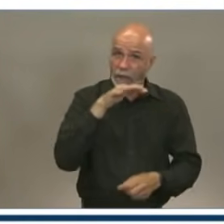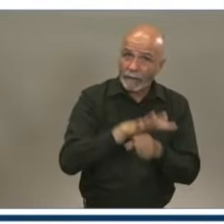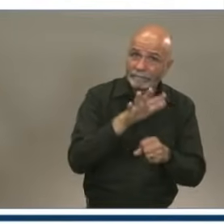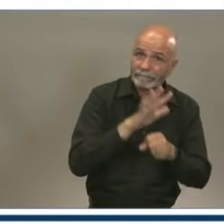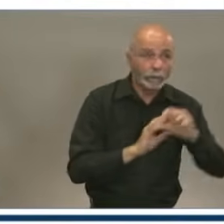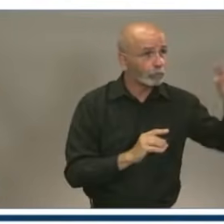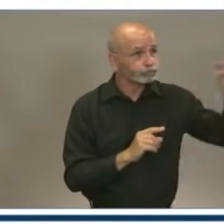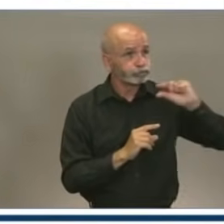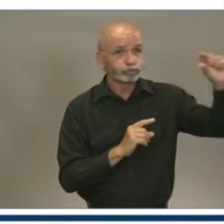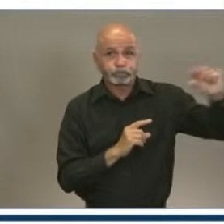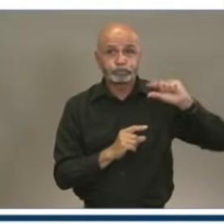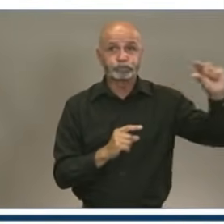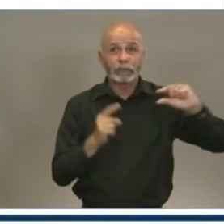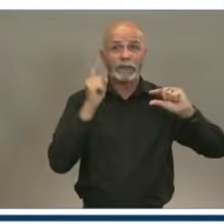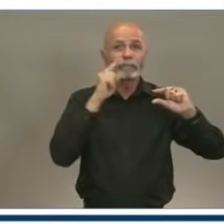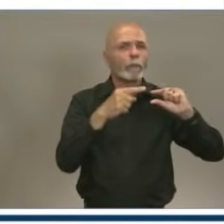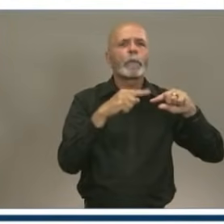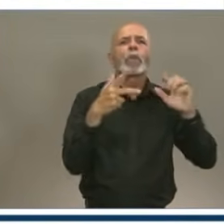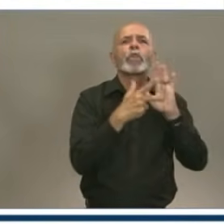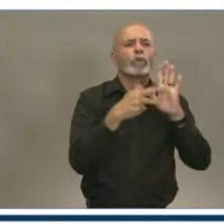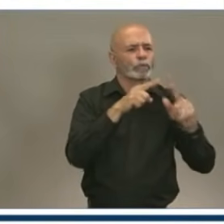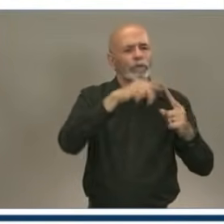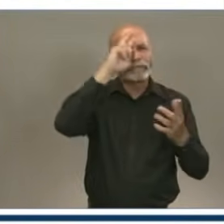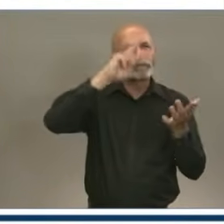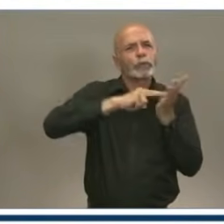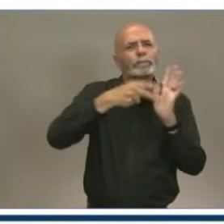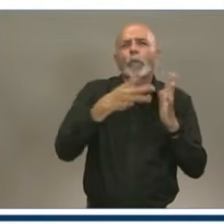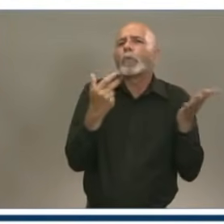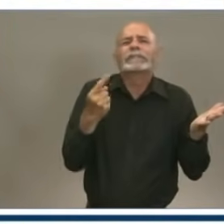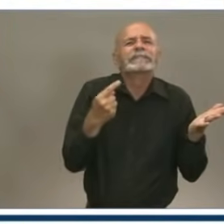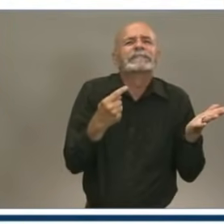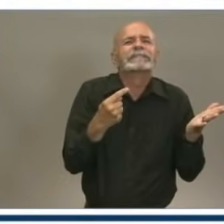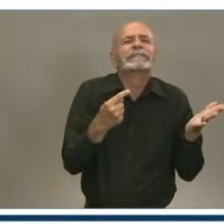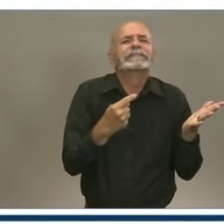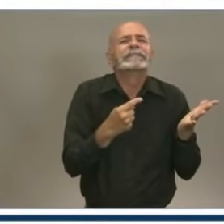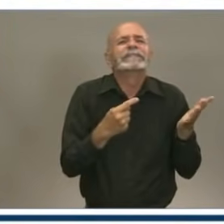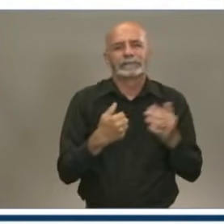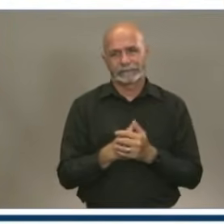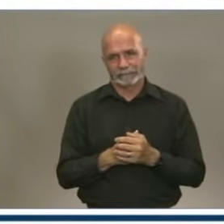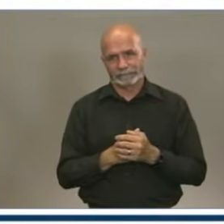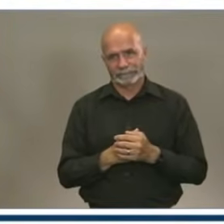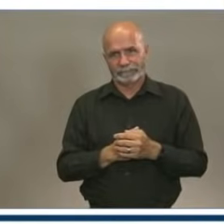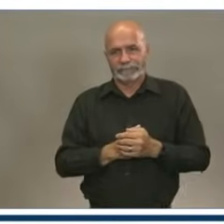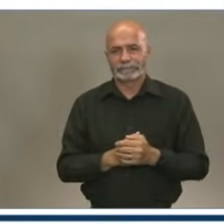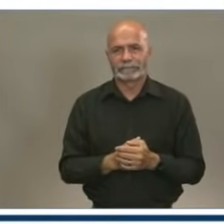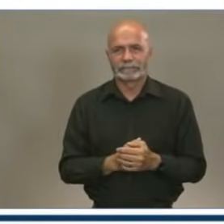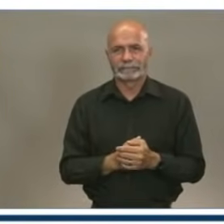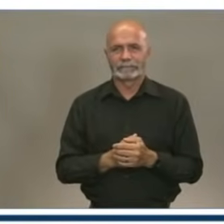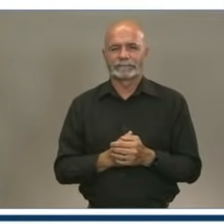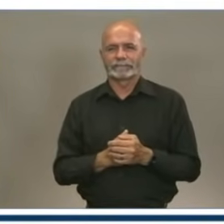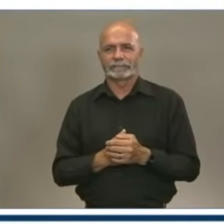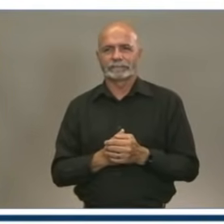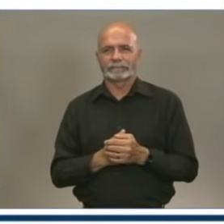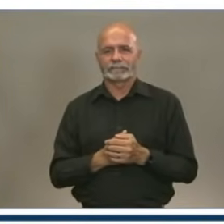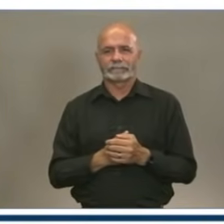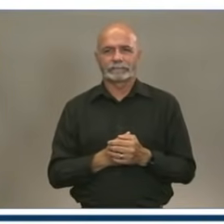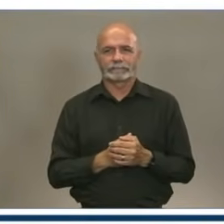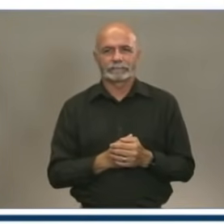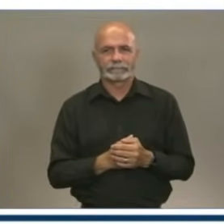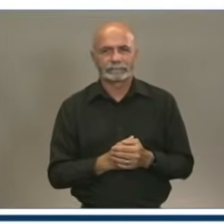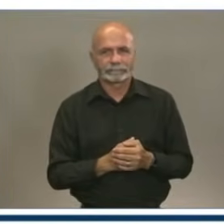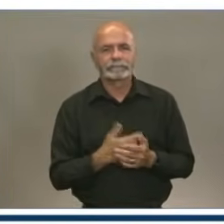best place to use that from a global perspective. Go ahead with your follow-up, Sarah. And this would be